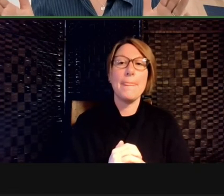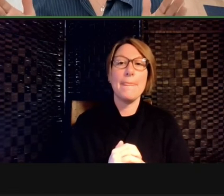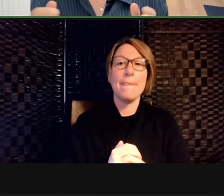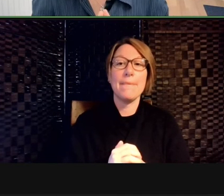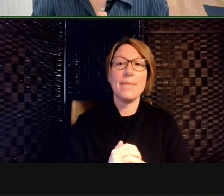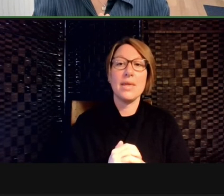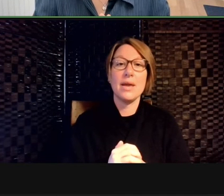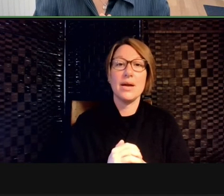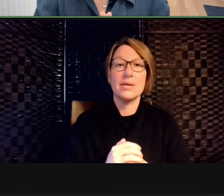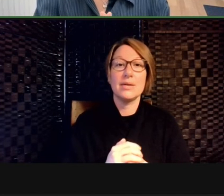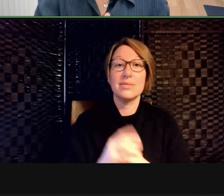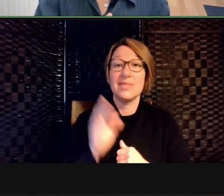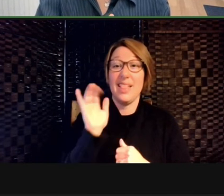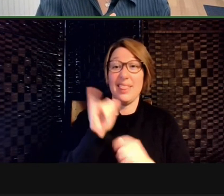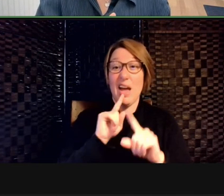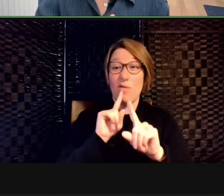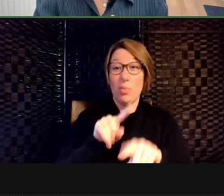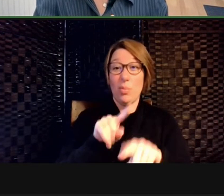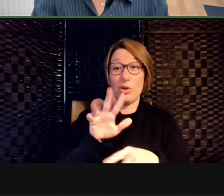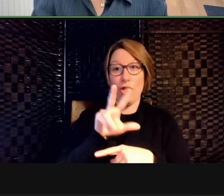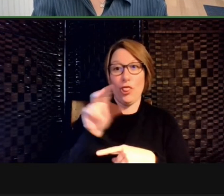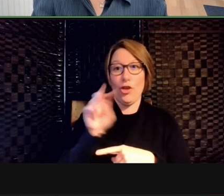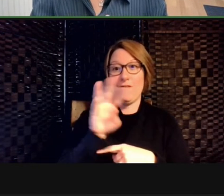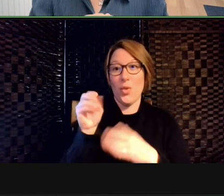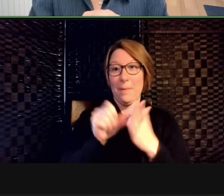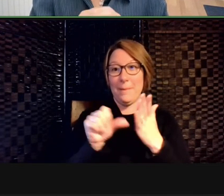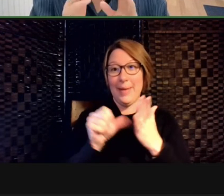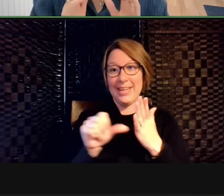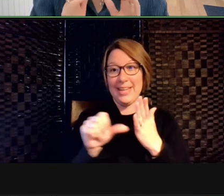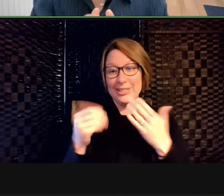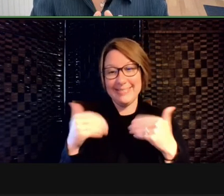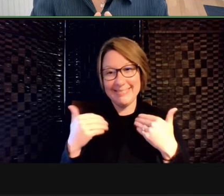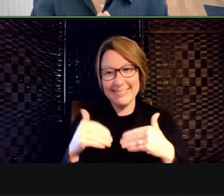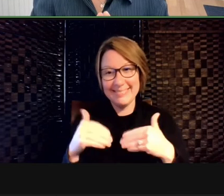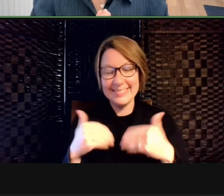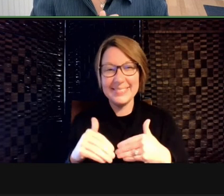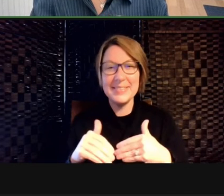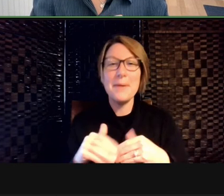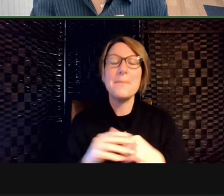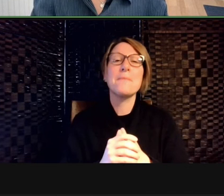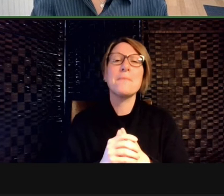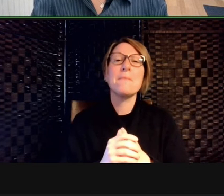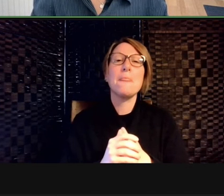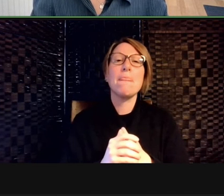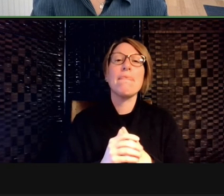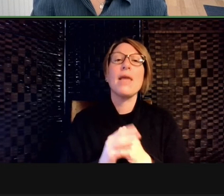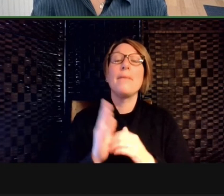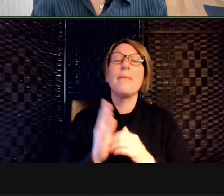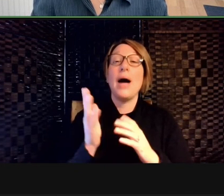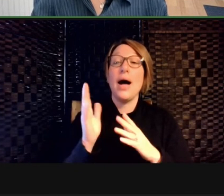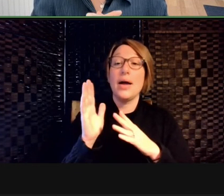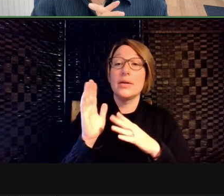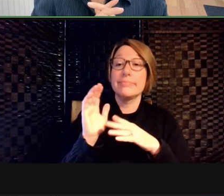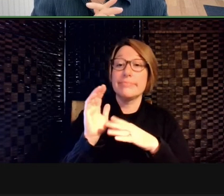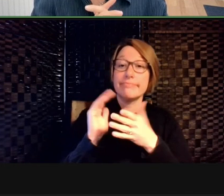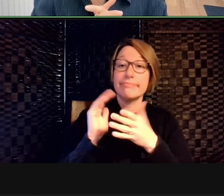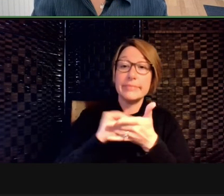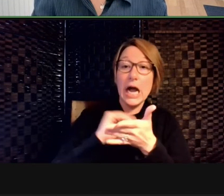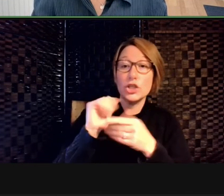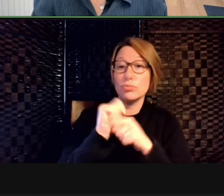it's probably 30 or 40 pages long, so there's a lot to say. But for people who are practitioners in our field or who